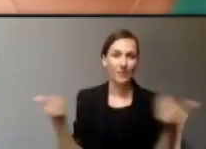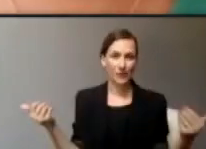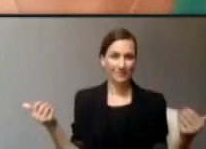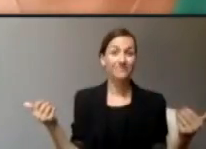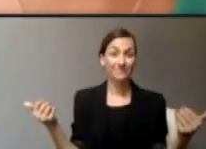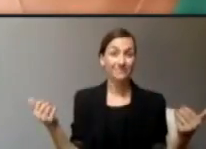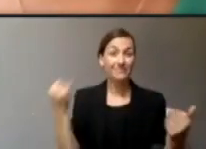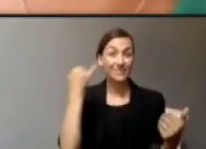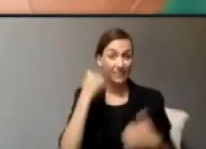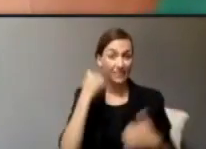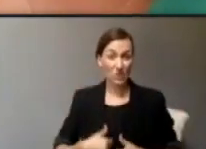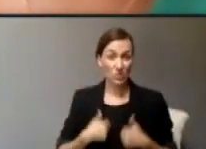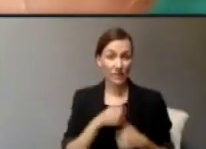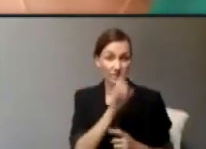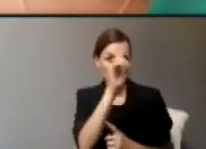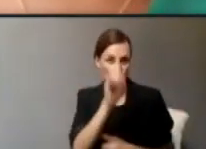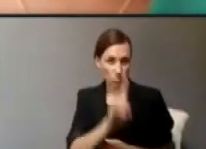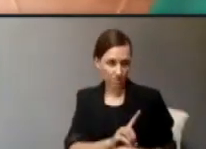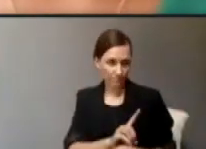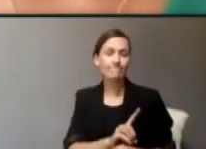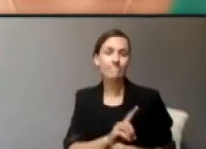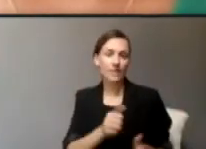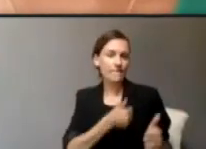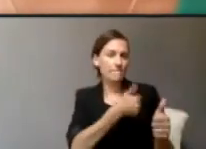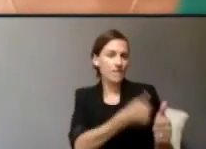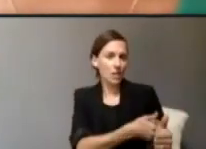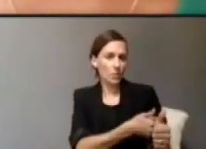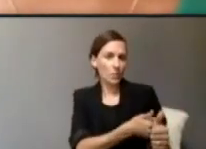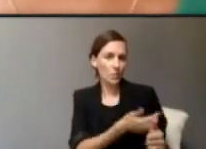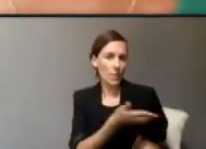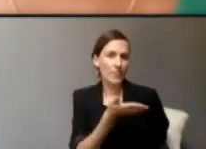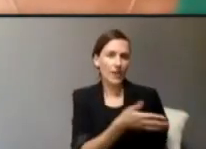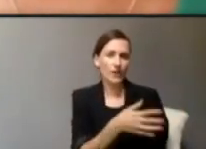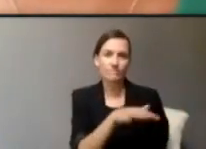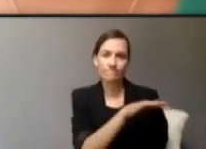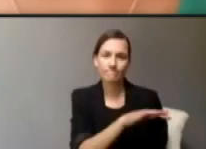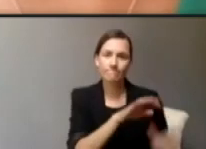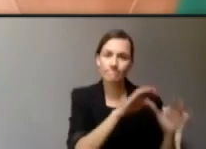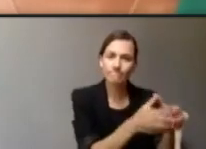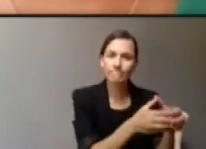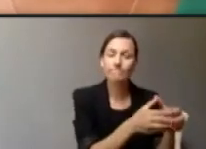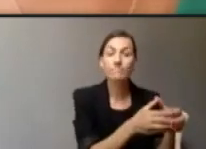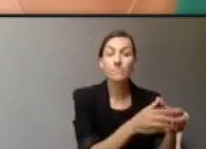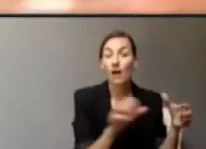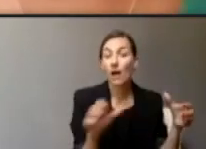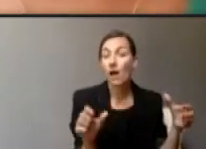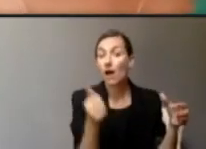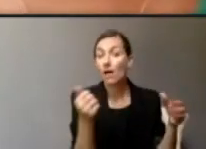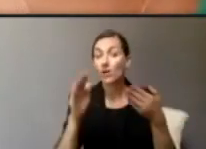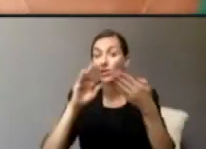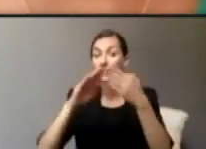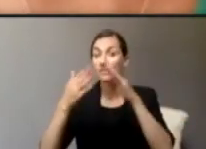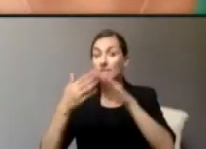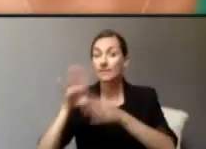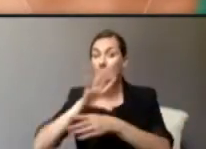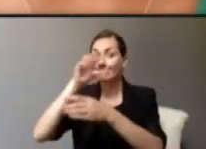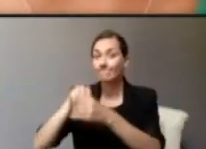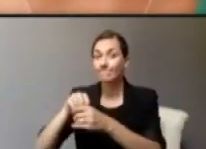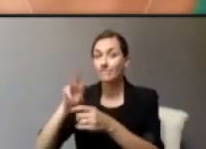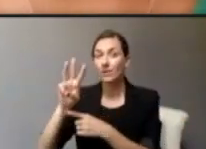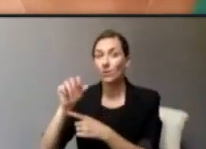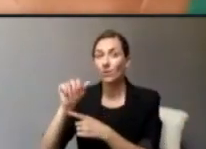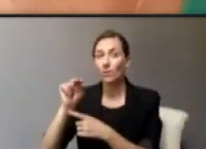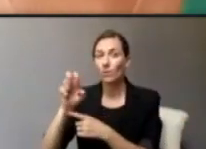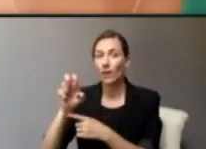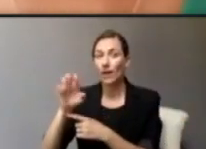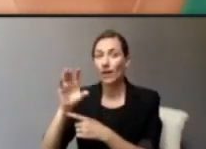city of Detroit, you fall under the Detroit Health Department. If you are in any other city that's in Wayne County,